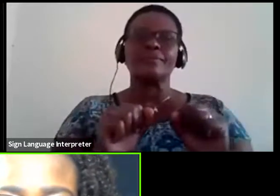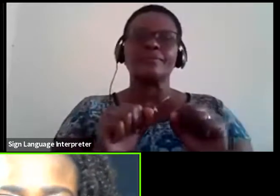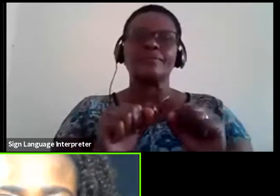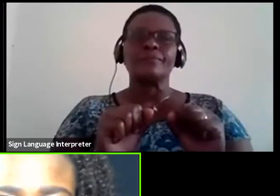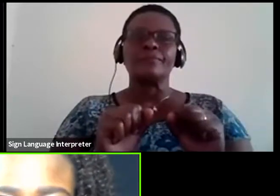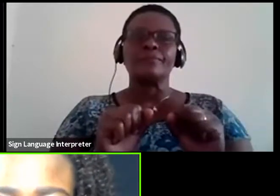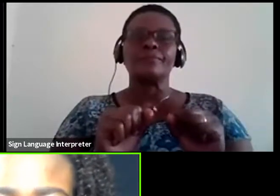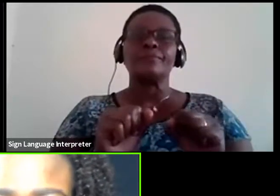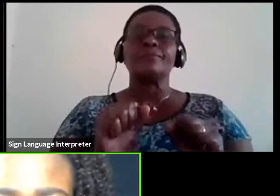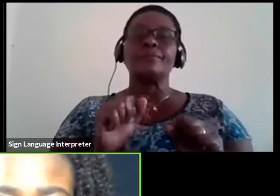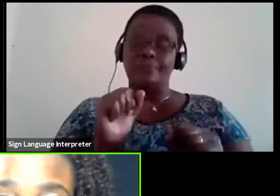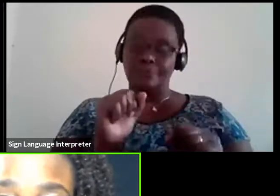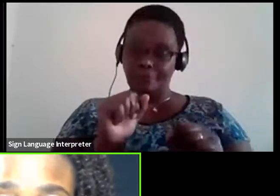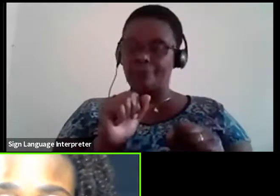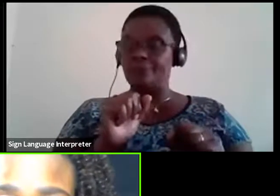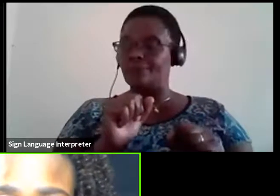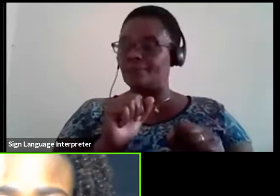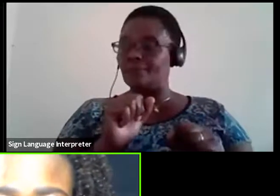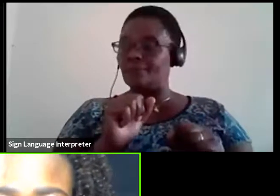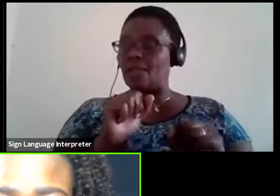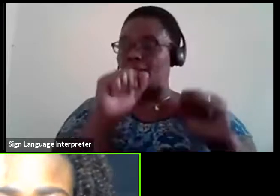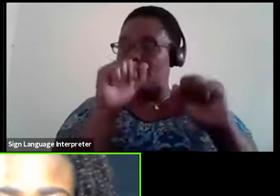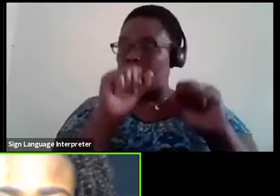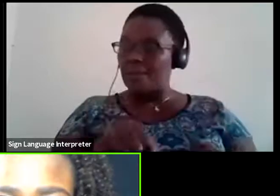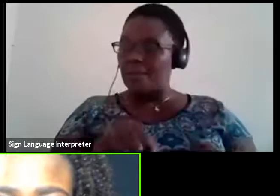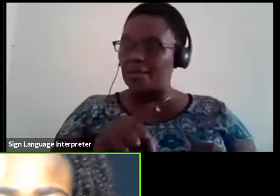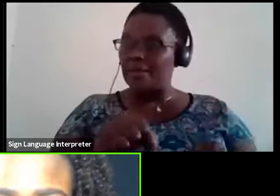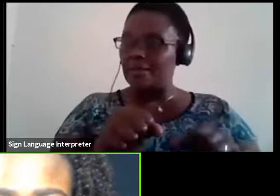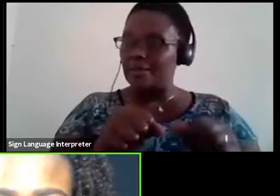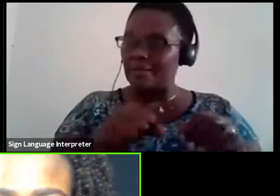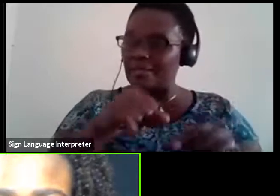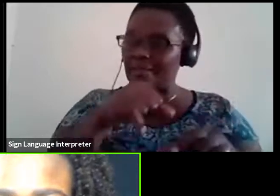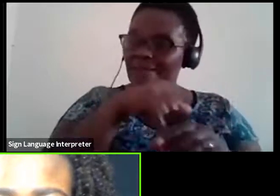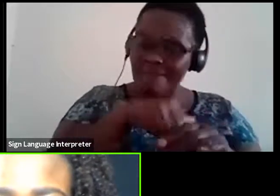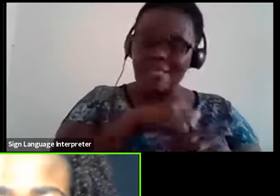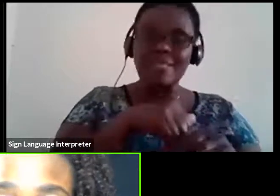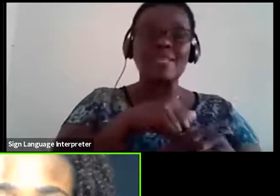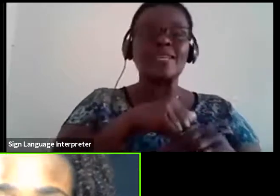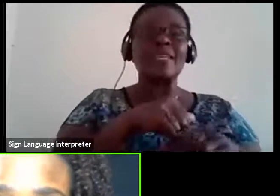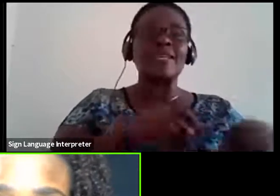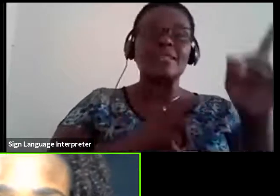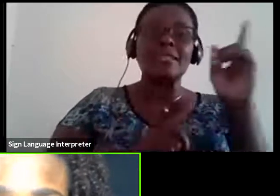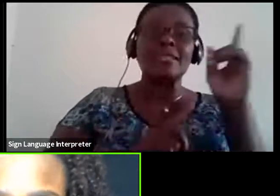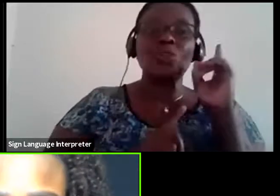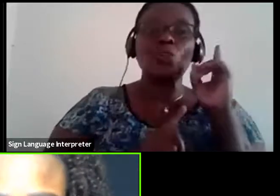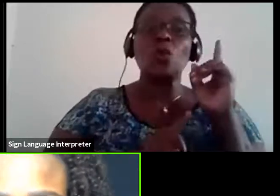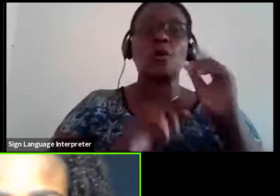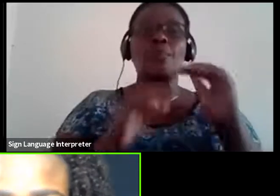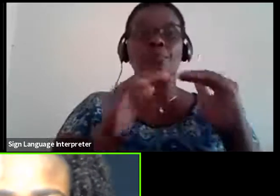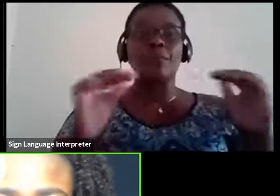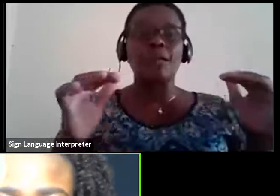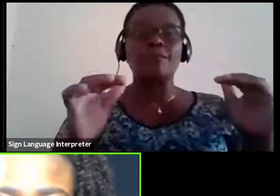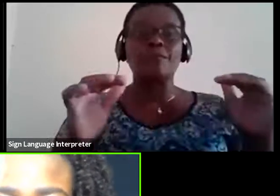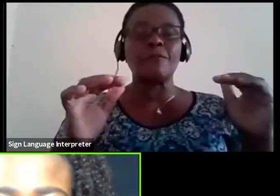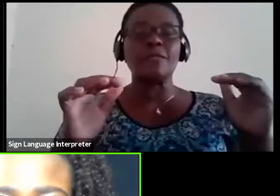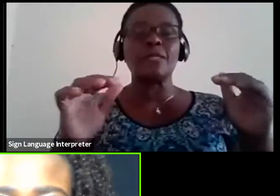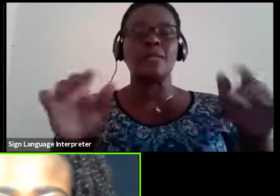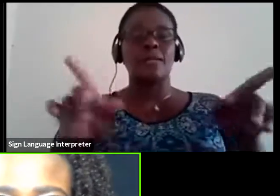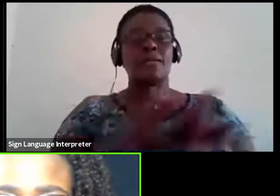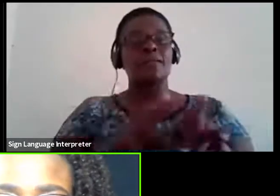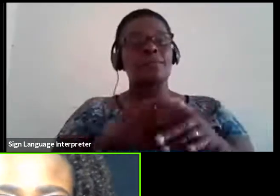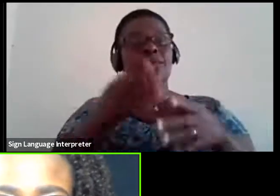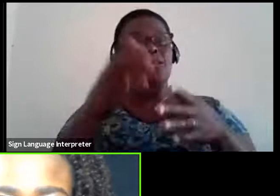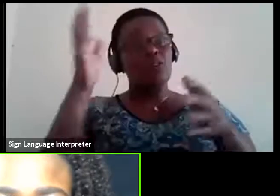technologies, also in raising awareness in terms of the vulnerabilities that are associated with their platforms,